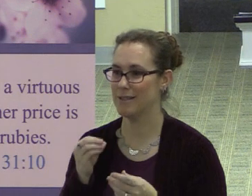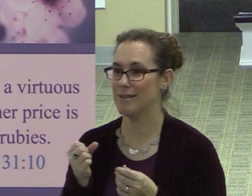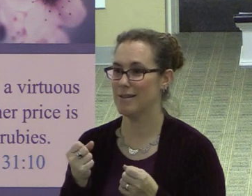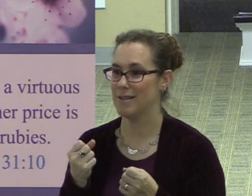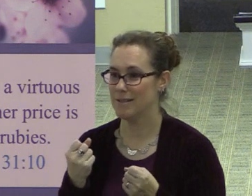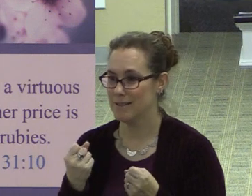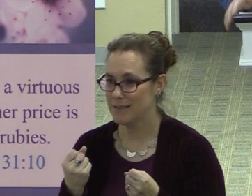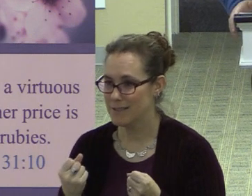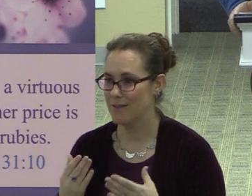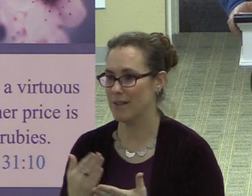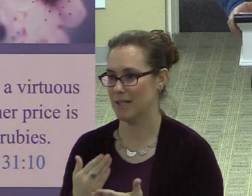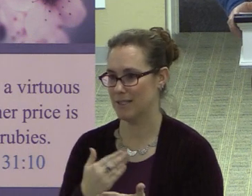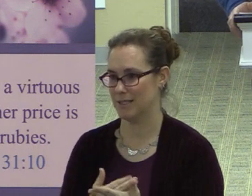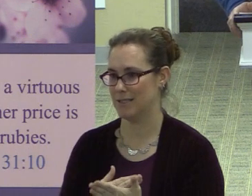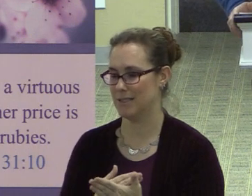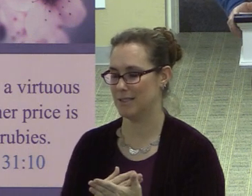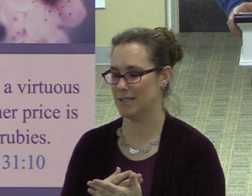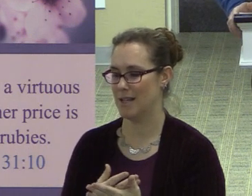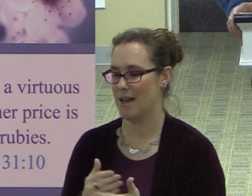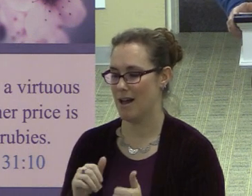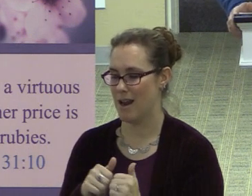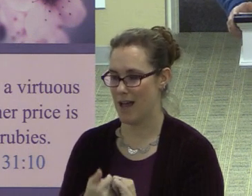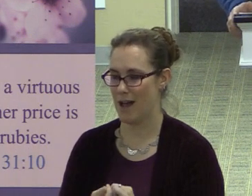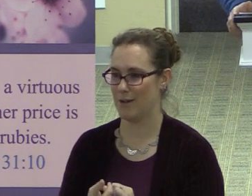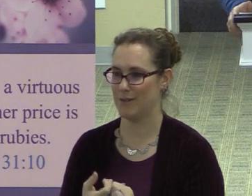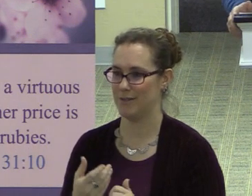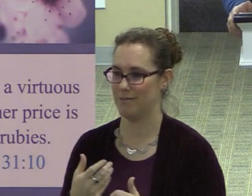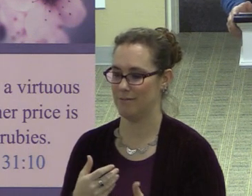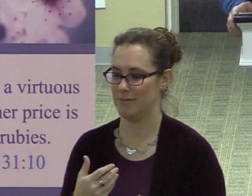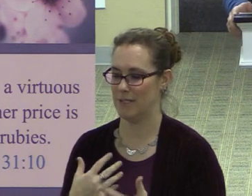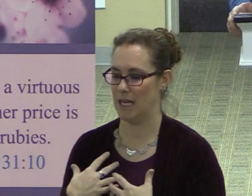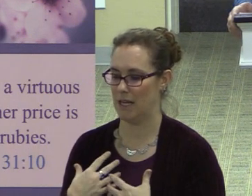the desert about how to handle failure.